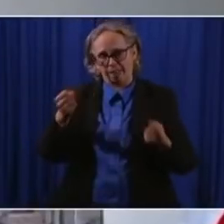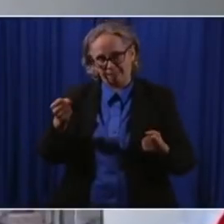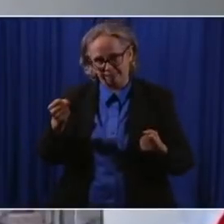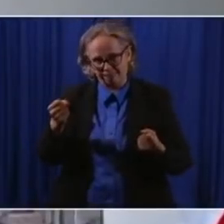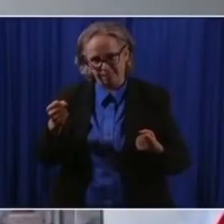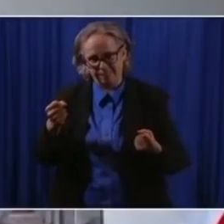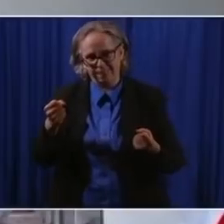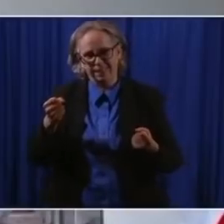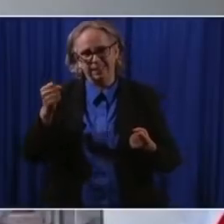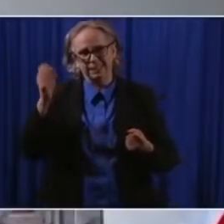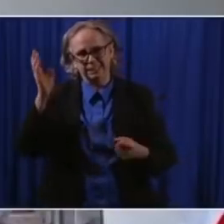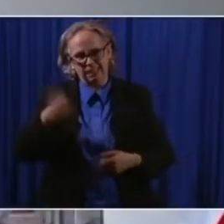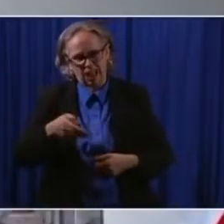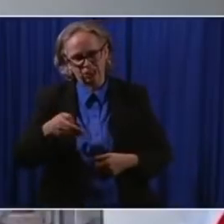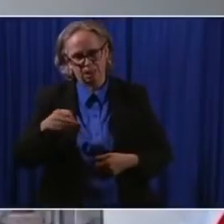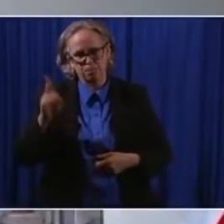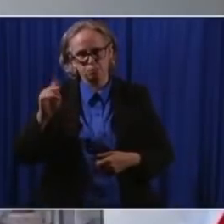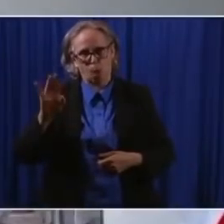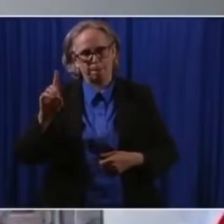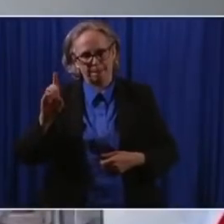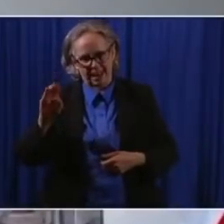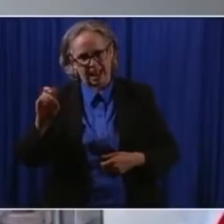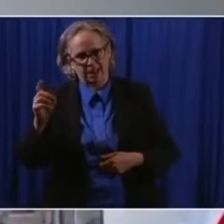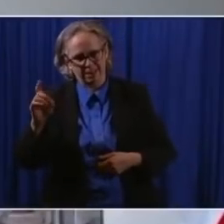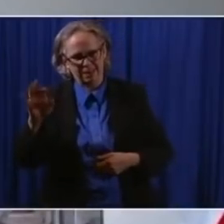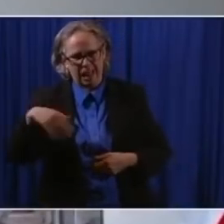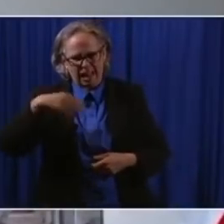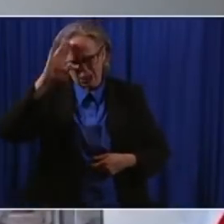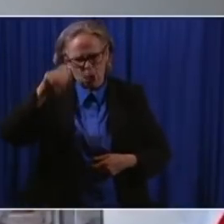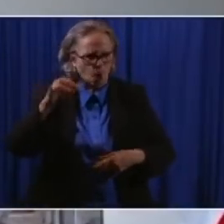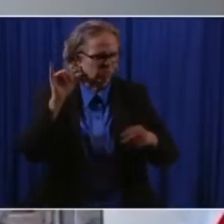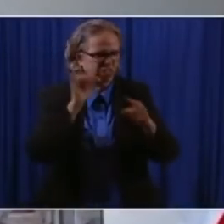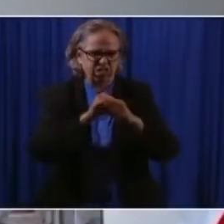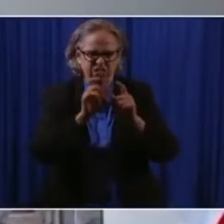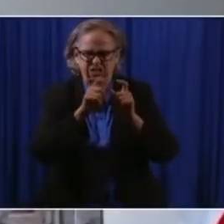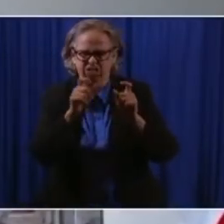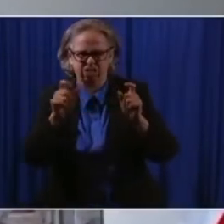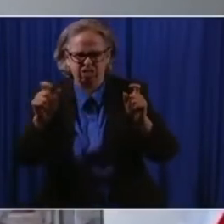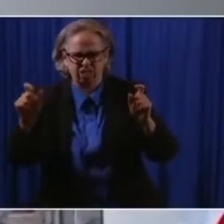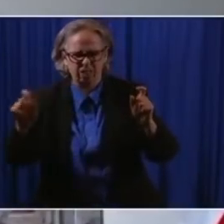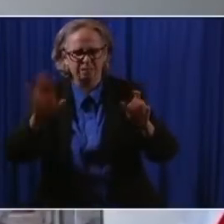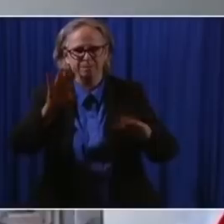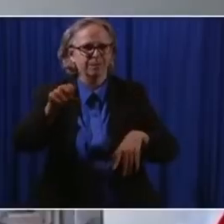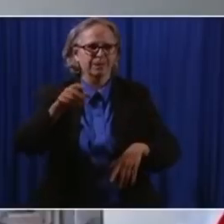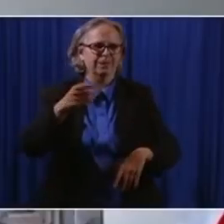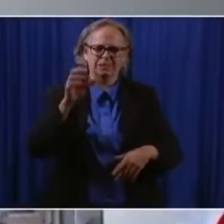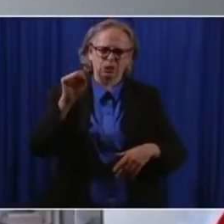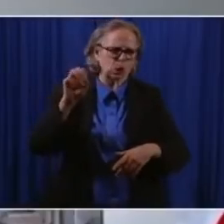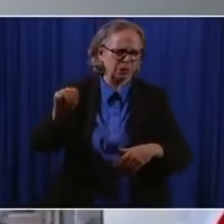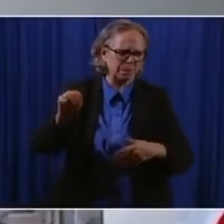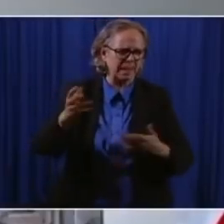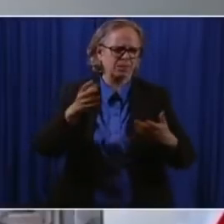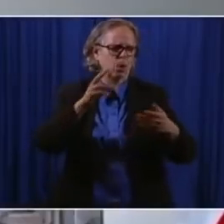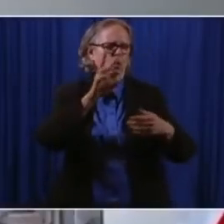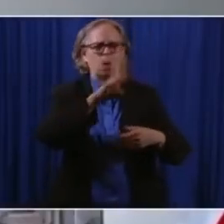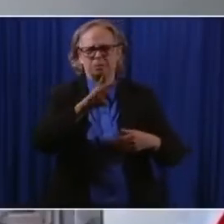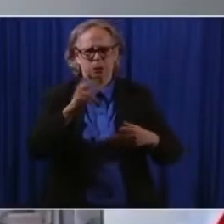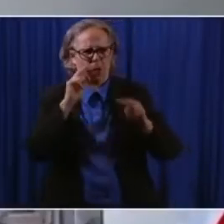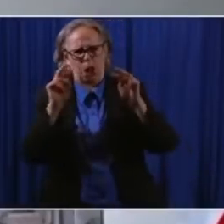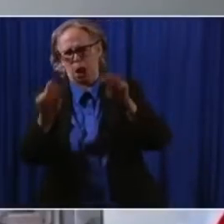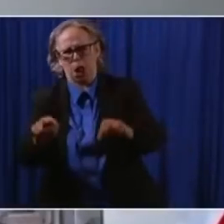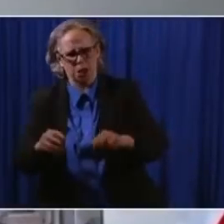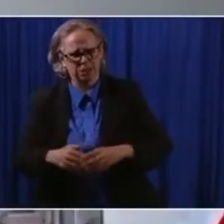ohioK12.help/broadbandohio-connectivity-grant. I know that's a lot. We'll get it out on all of our social media channels so you can find that and get to it.